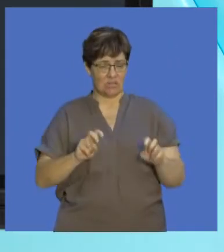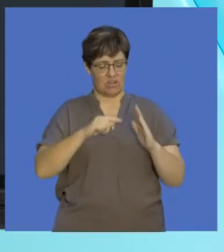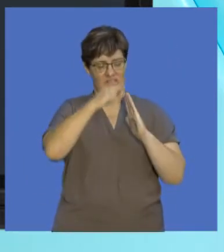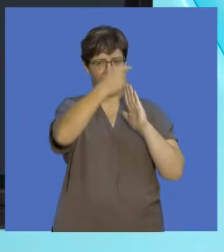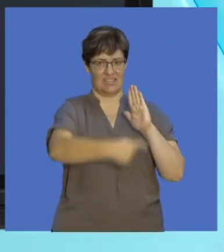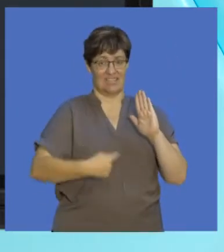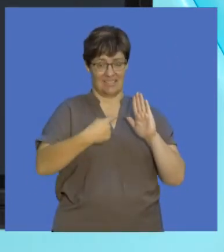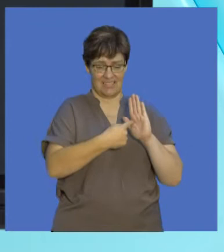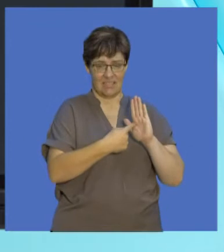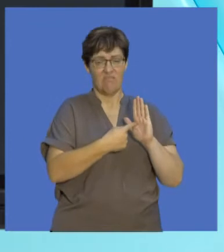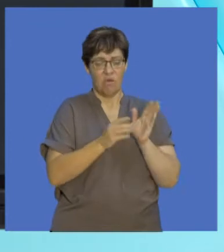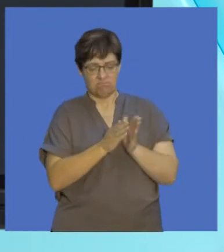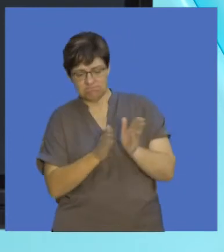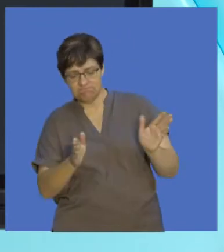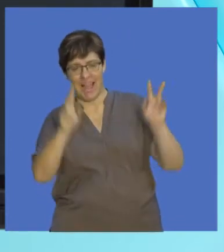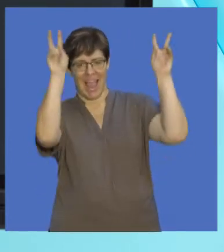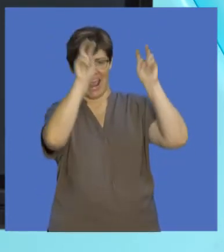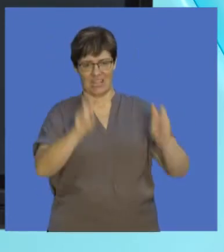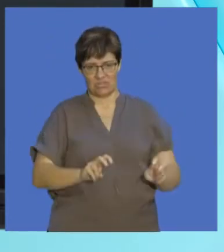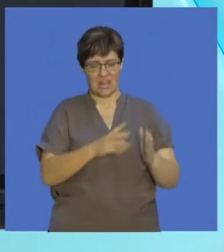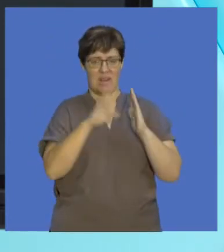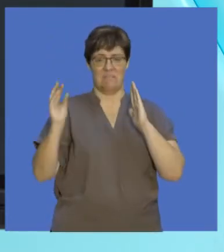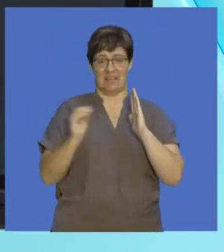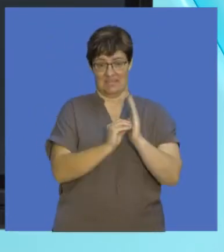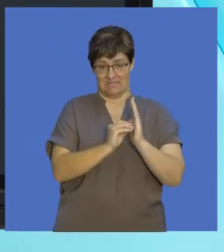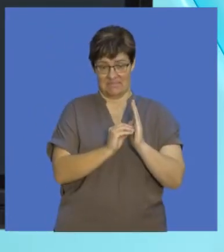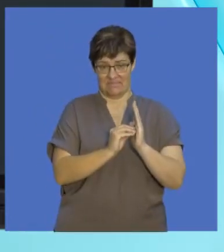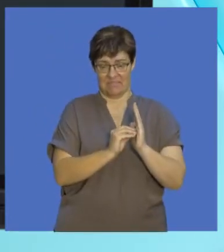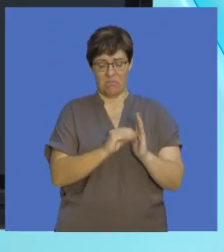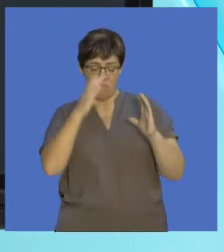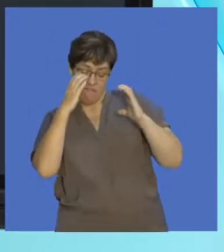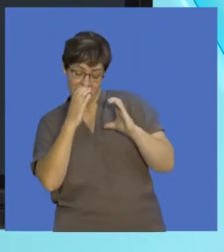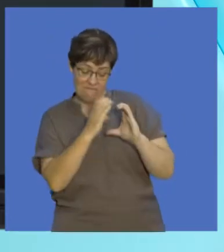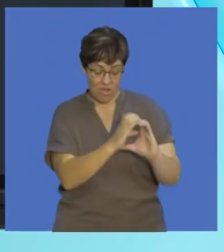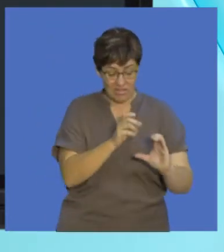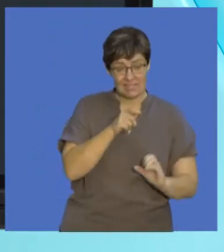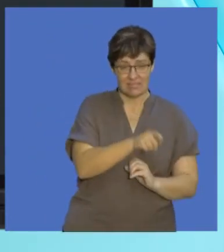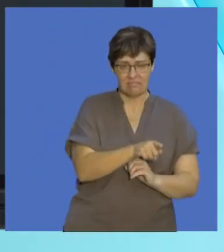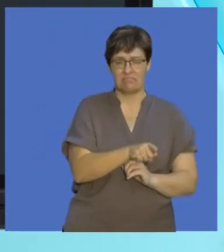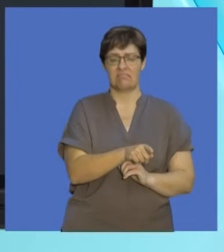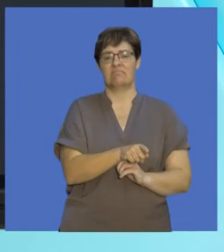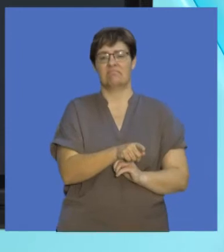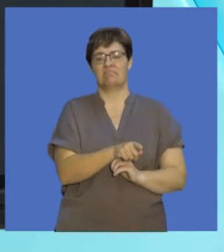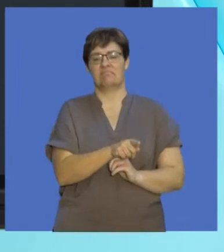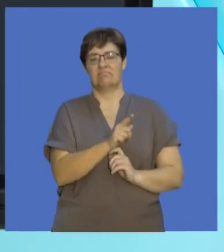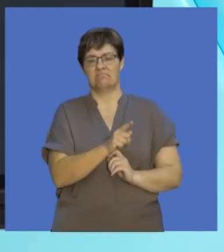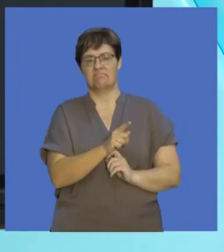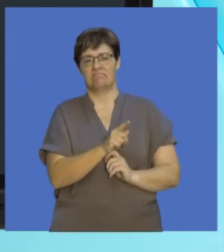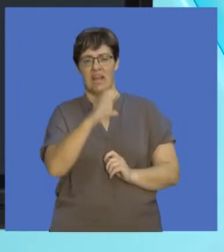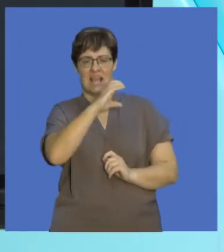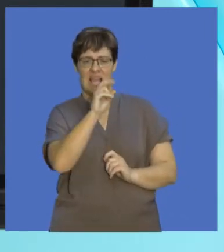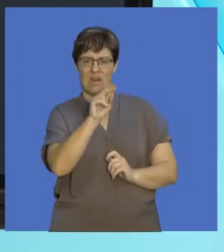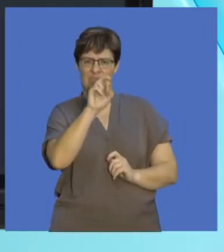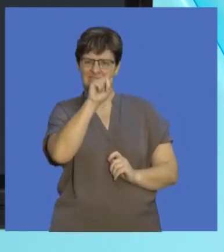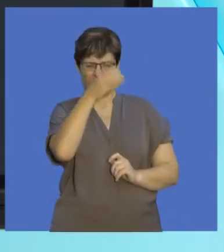broader knowledge area of electricity and magnetism. But we'll zoom our attention into understanding, the concept of